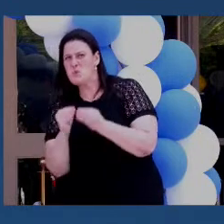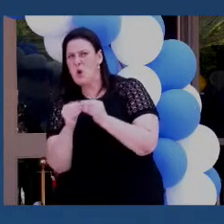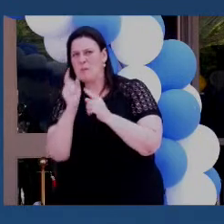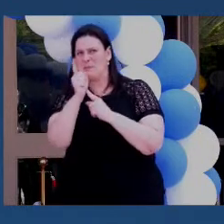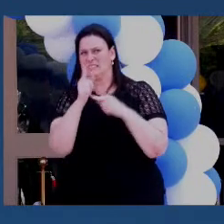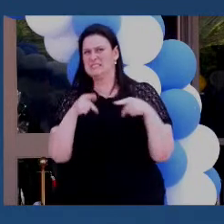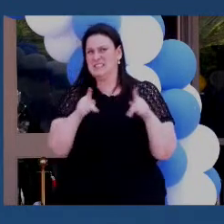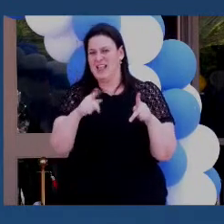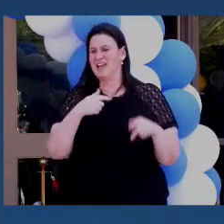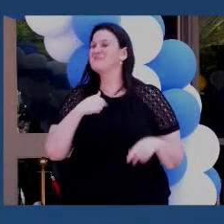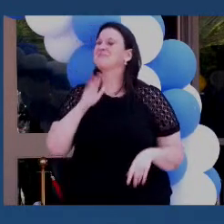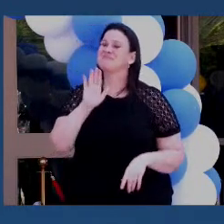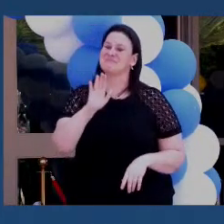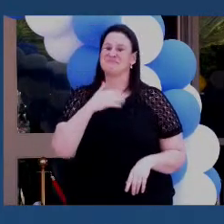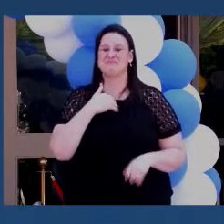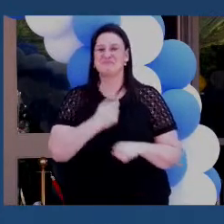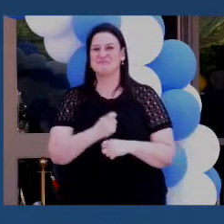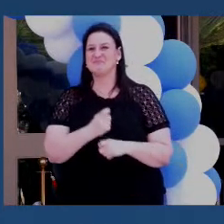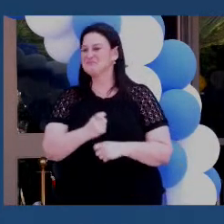No, it's just,